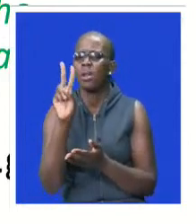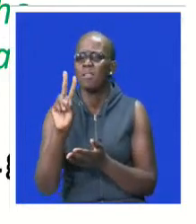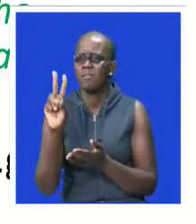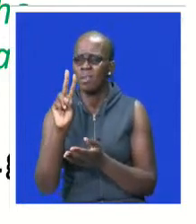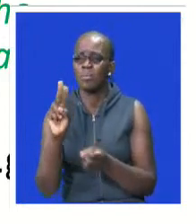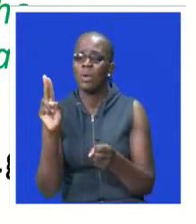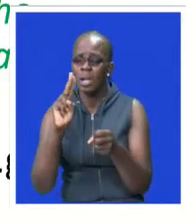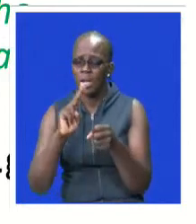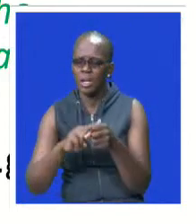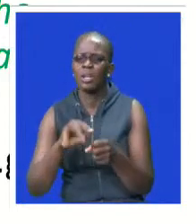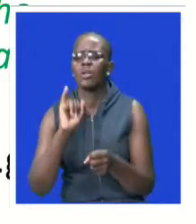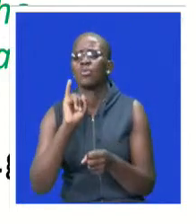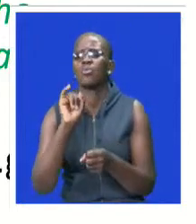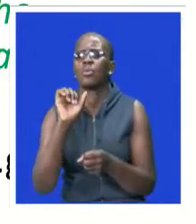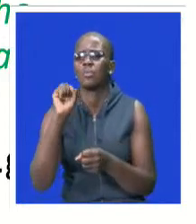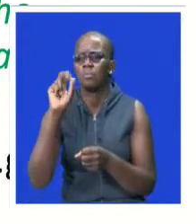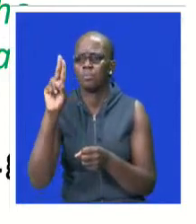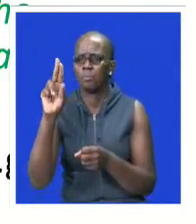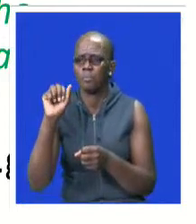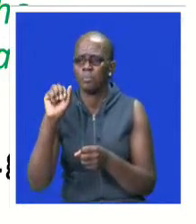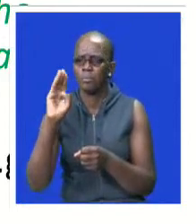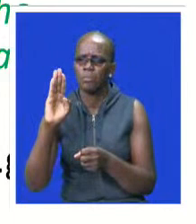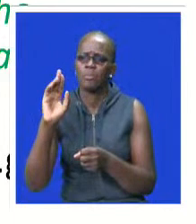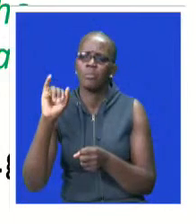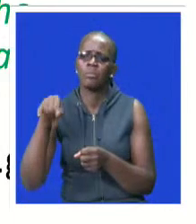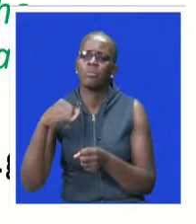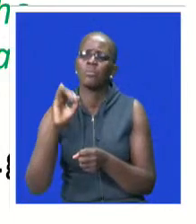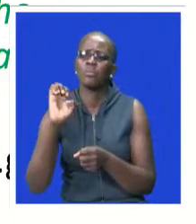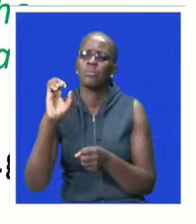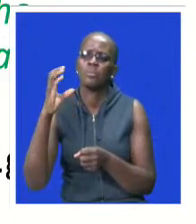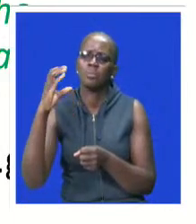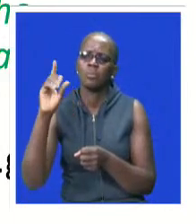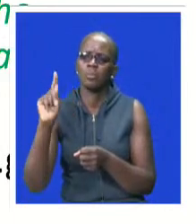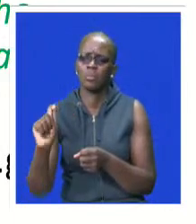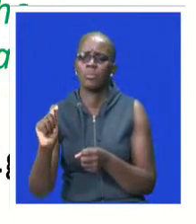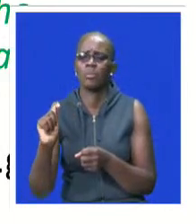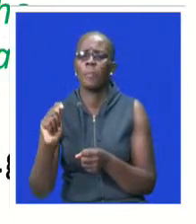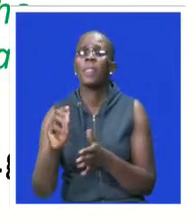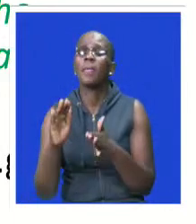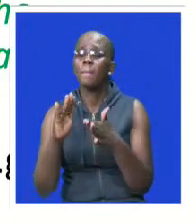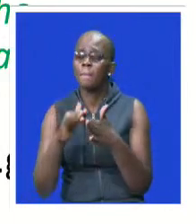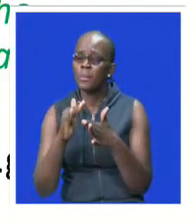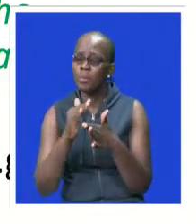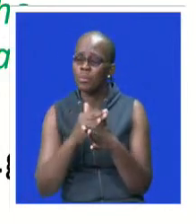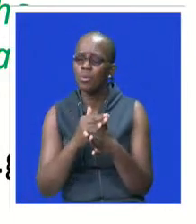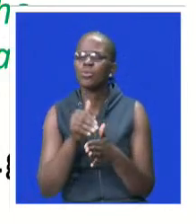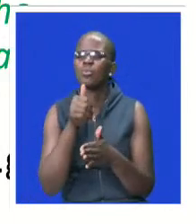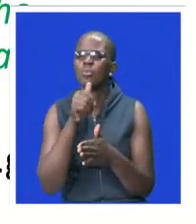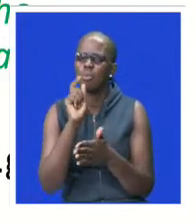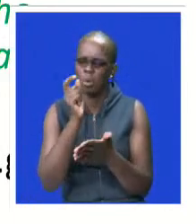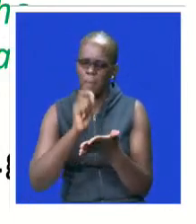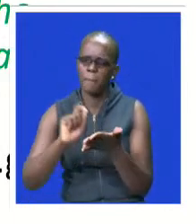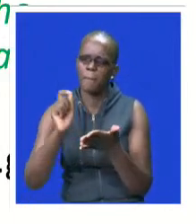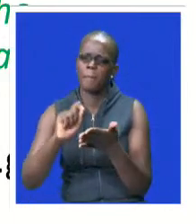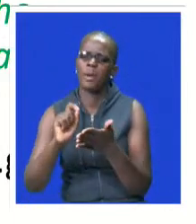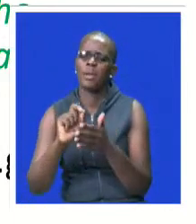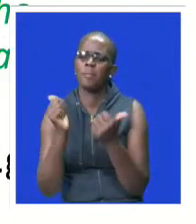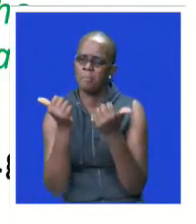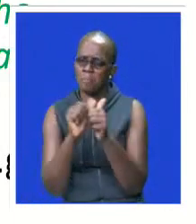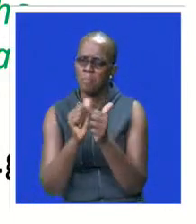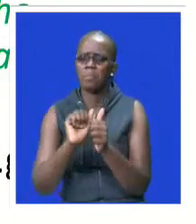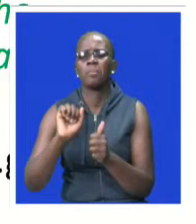So that is what a simple sentence is, because we are communicating in a friendly way. But yet at the same